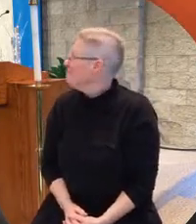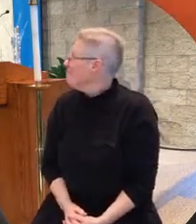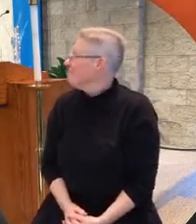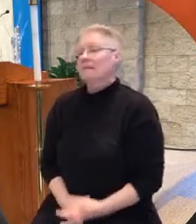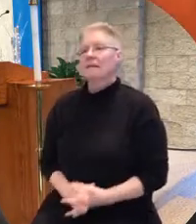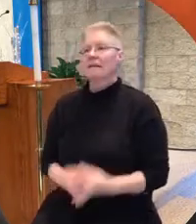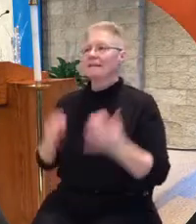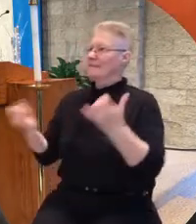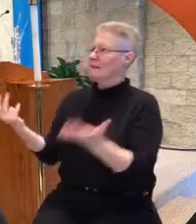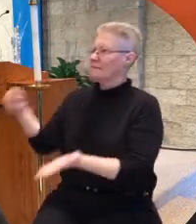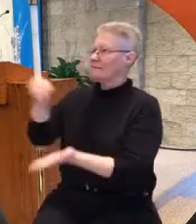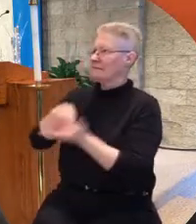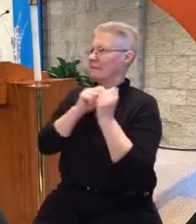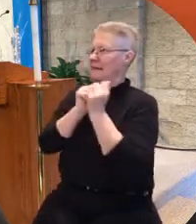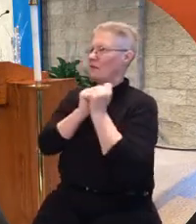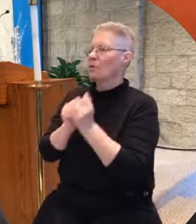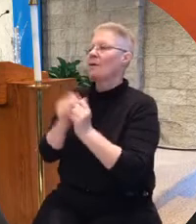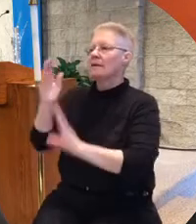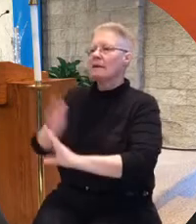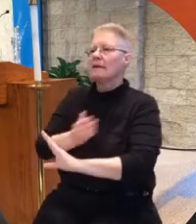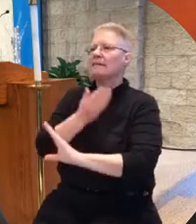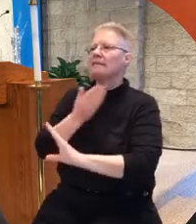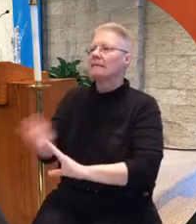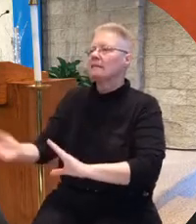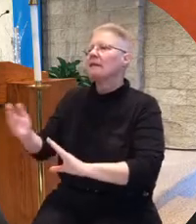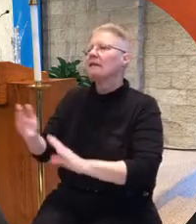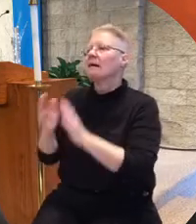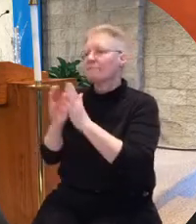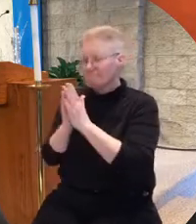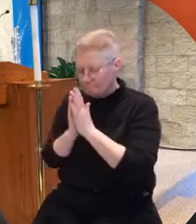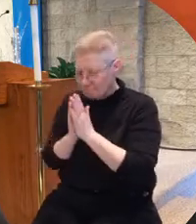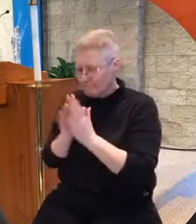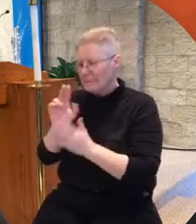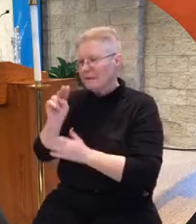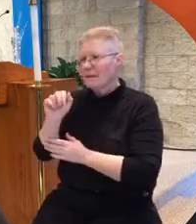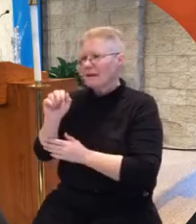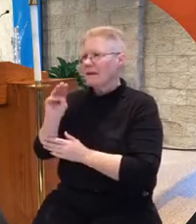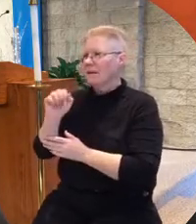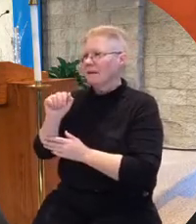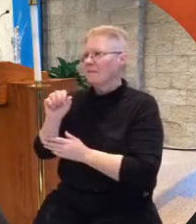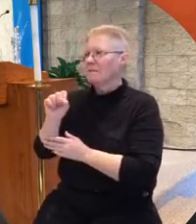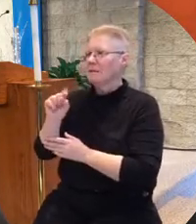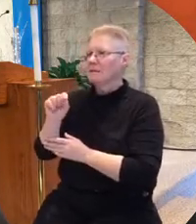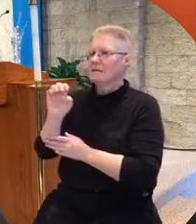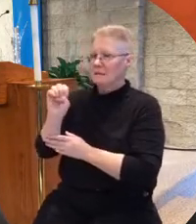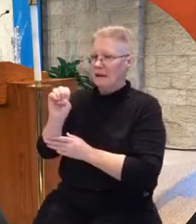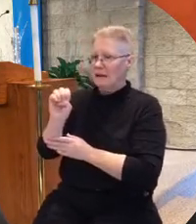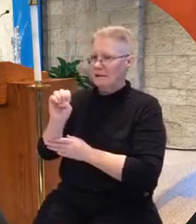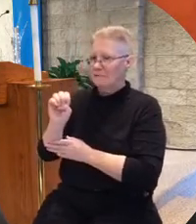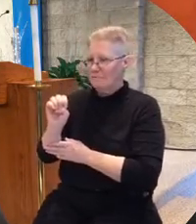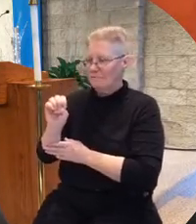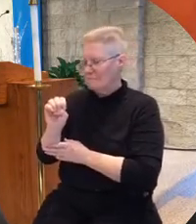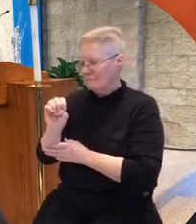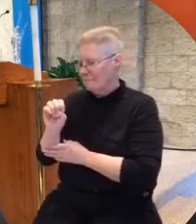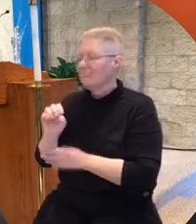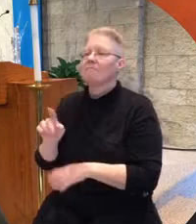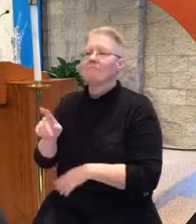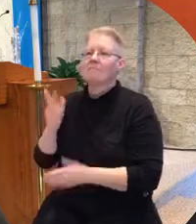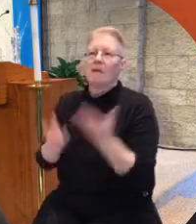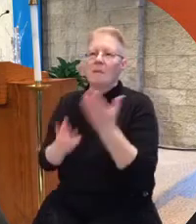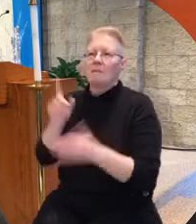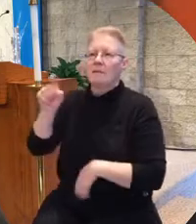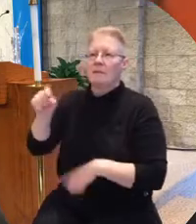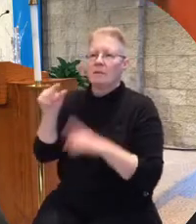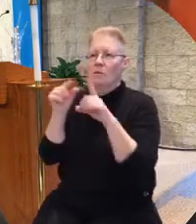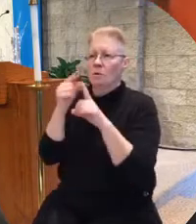Now let's stand together as we sing Namaste. You might need the word Namaste, and we're going to stand, and you might need the words